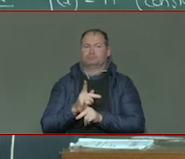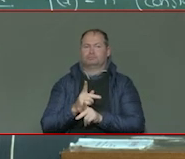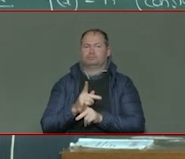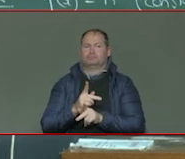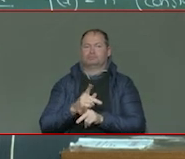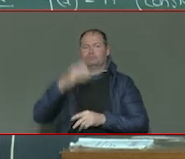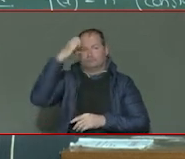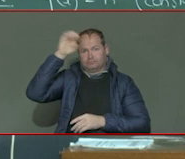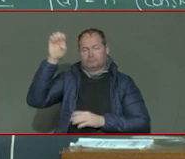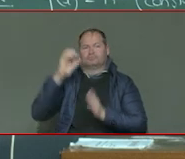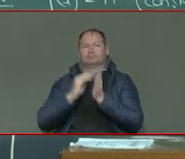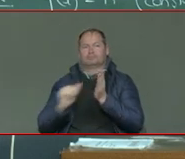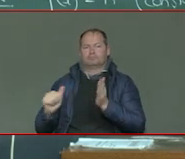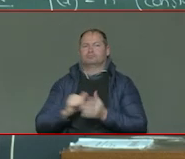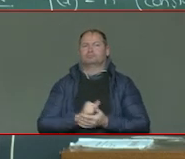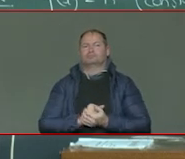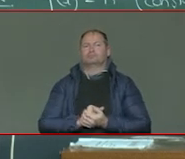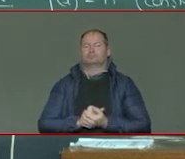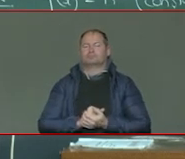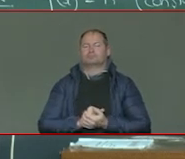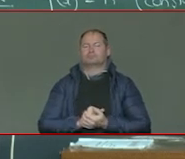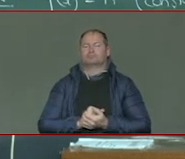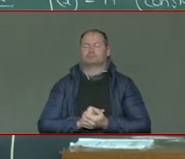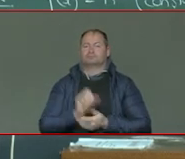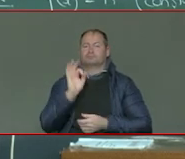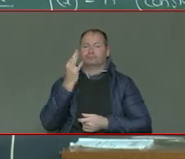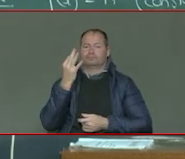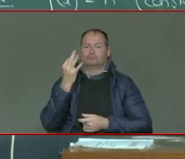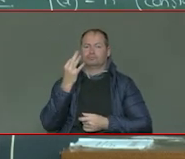your exponents. Are you happy with that? The third one,